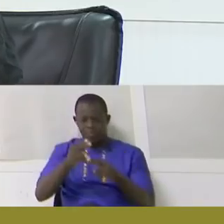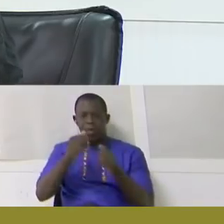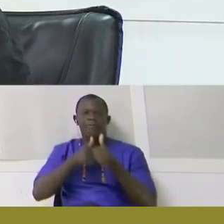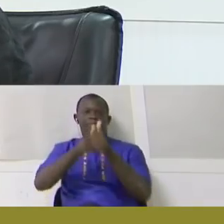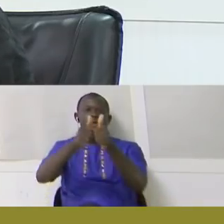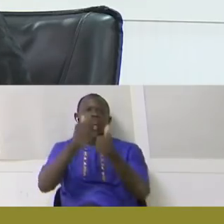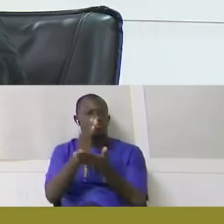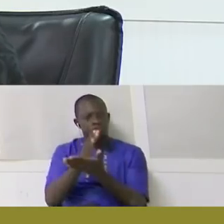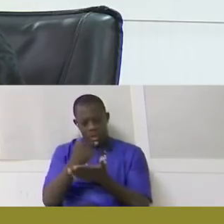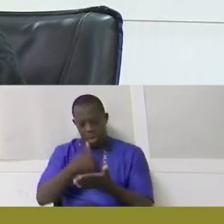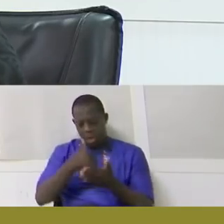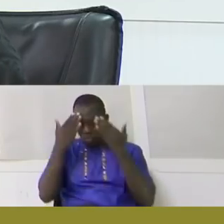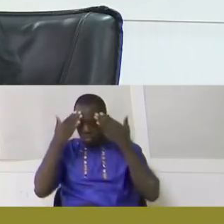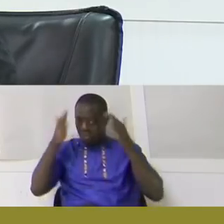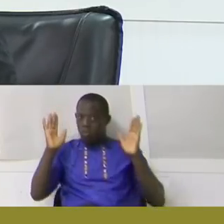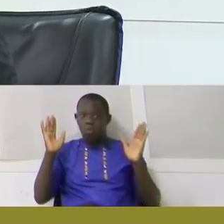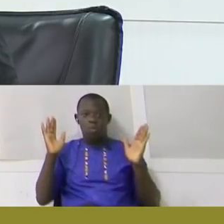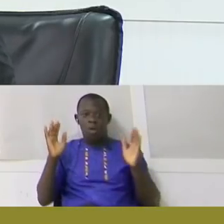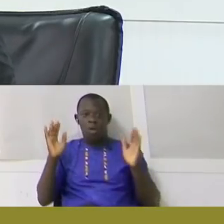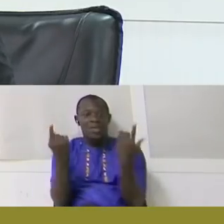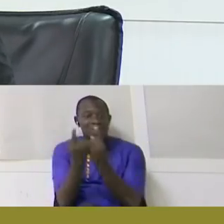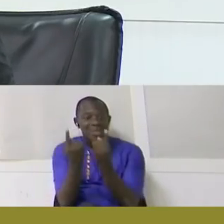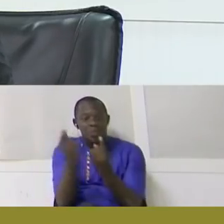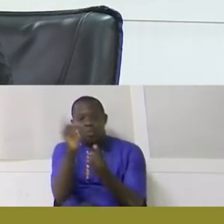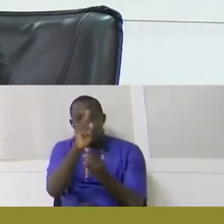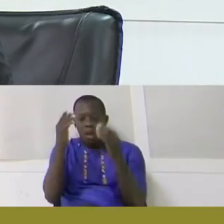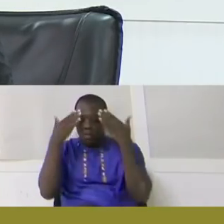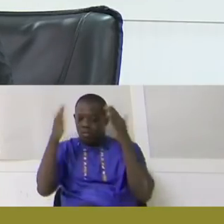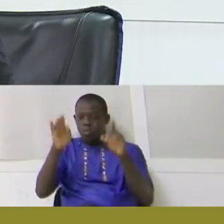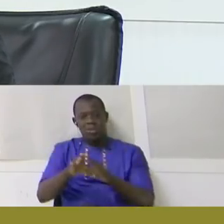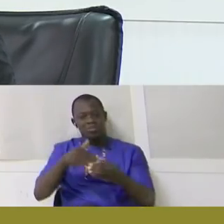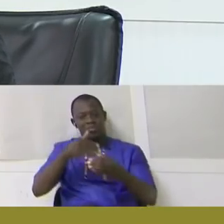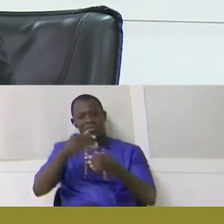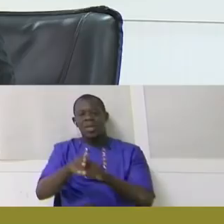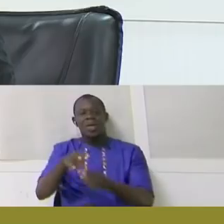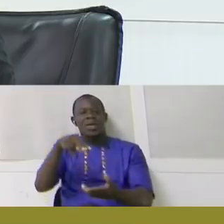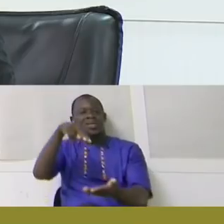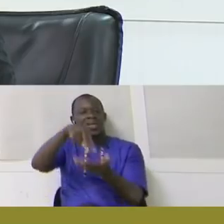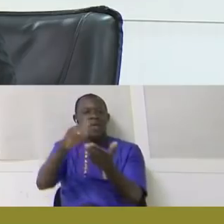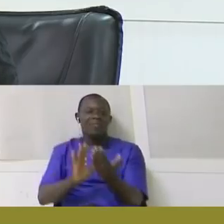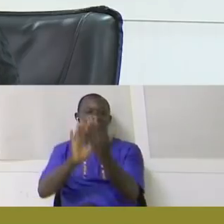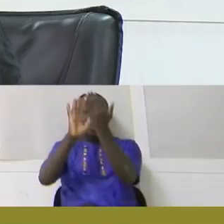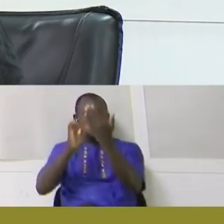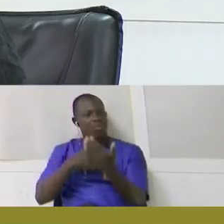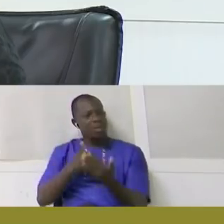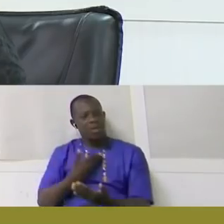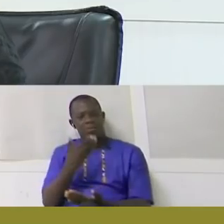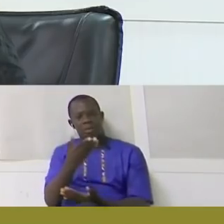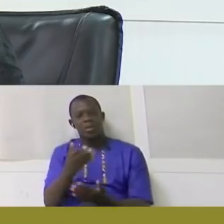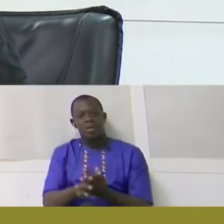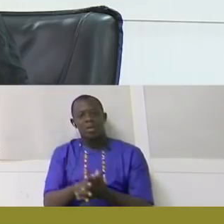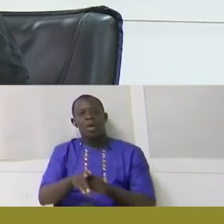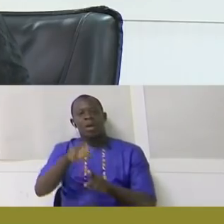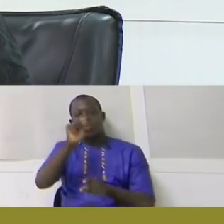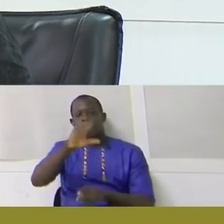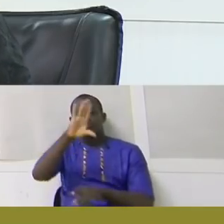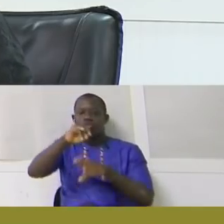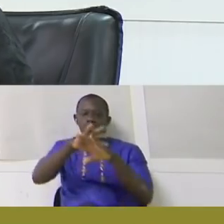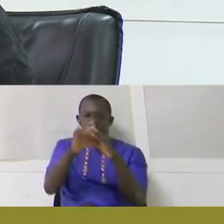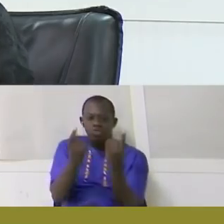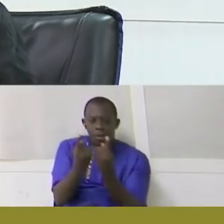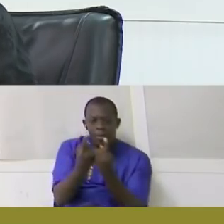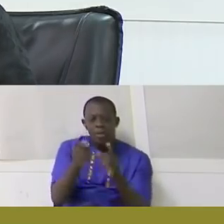ame. I complained. He was just next to me. Because I did not know what he had and he was just next to me. Muna def naka sudut no ni